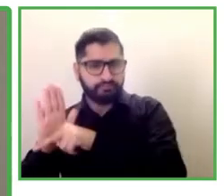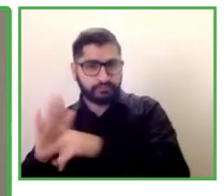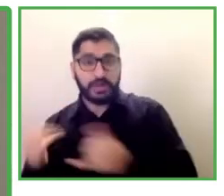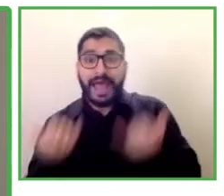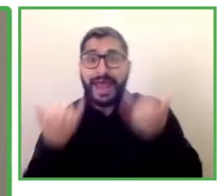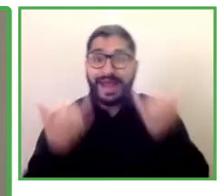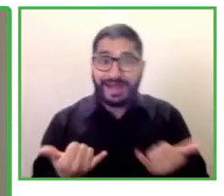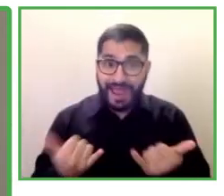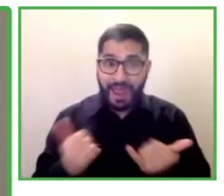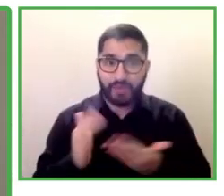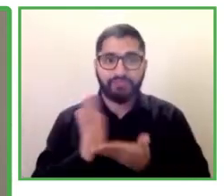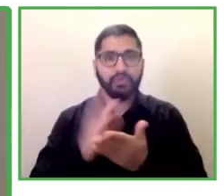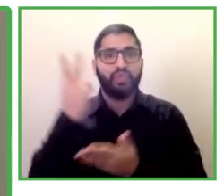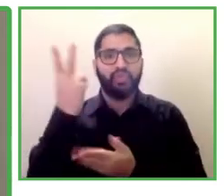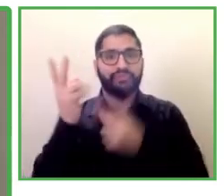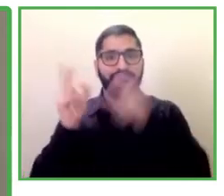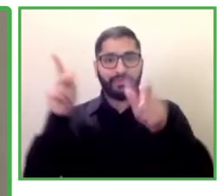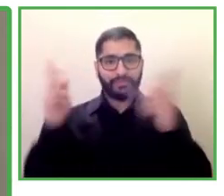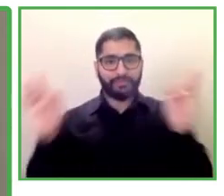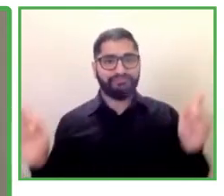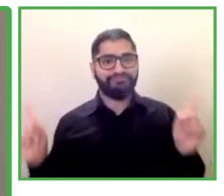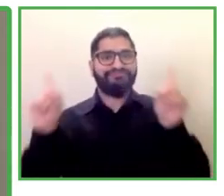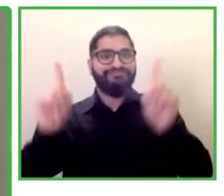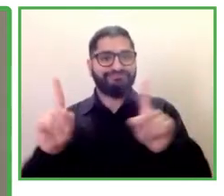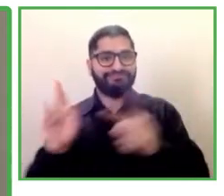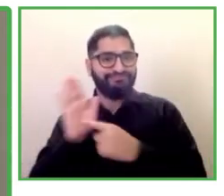Now we will have an intervention by two people